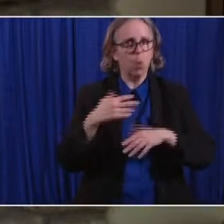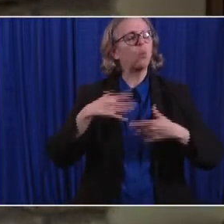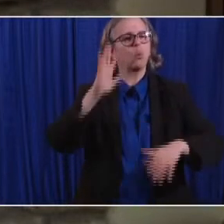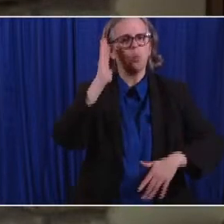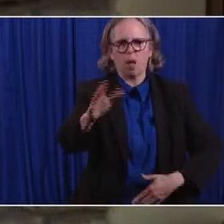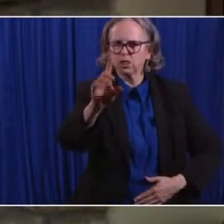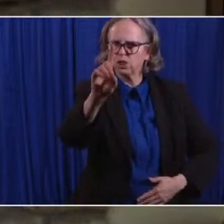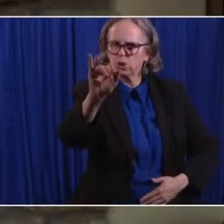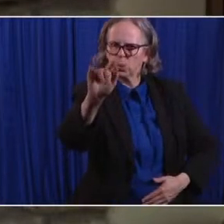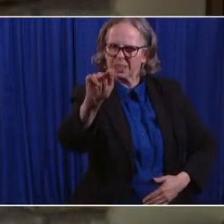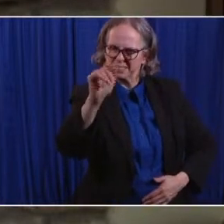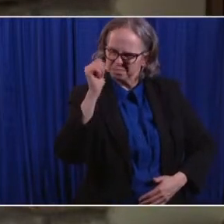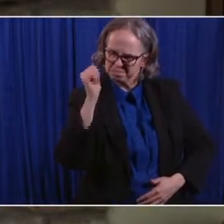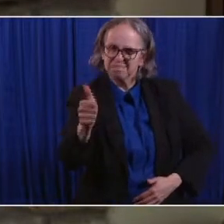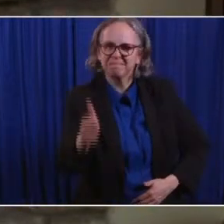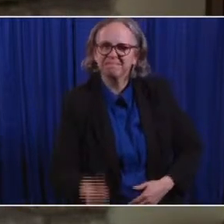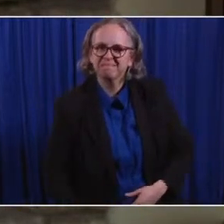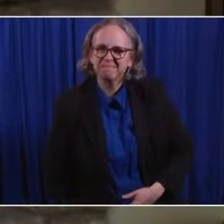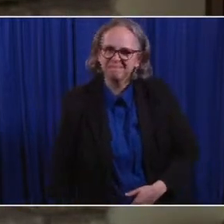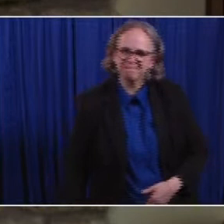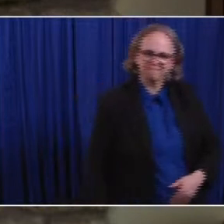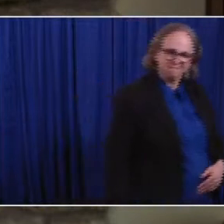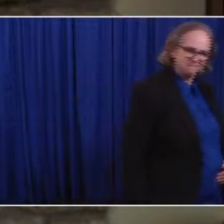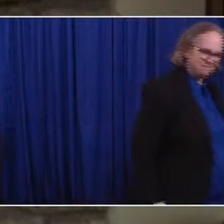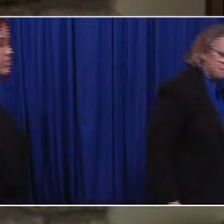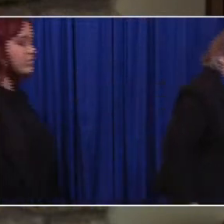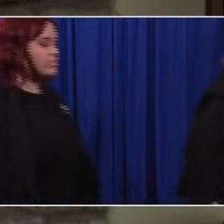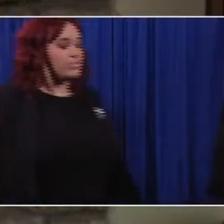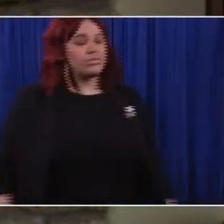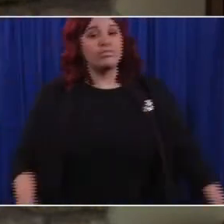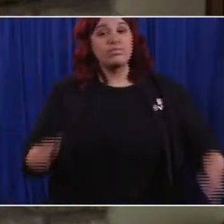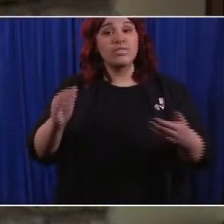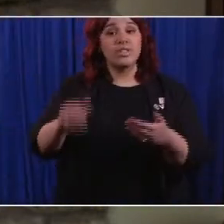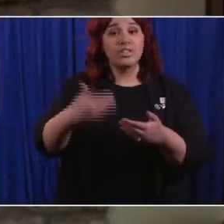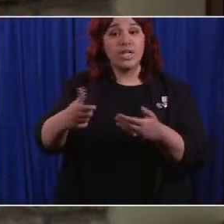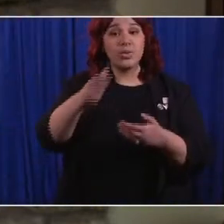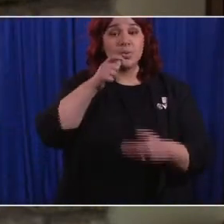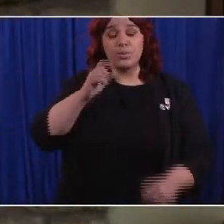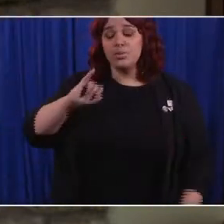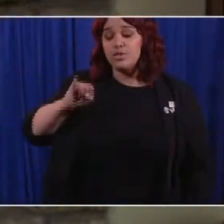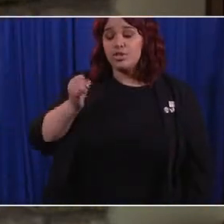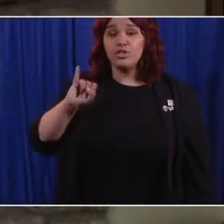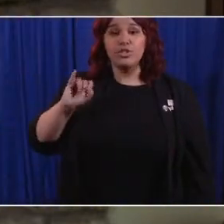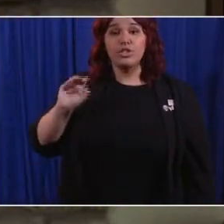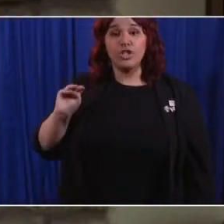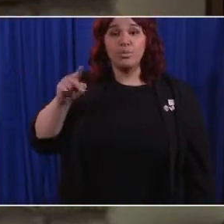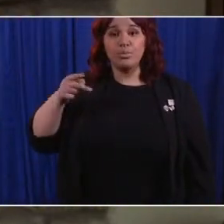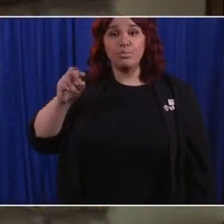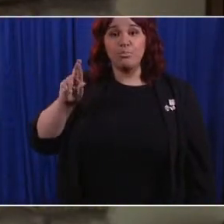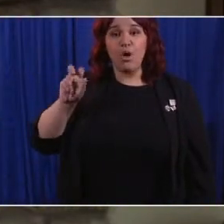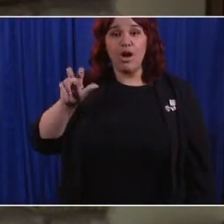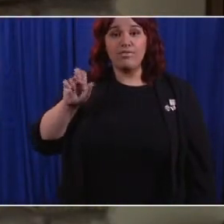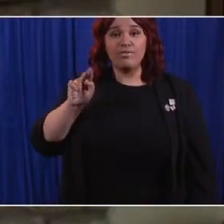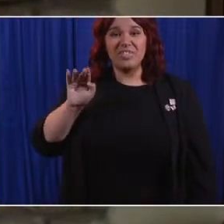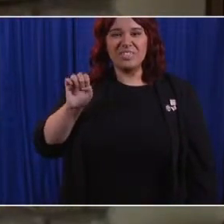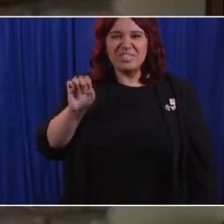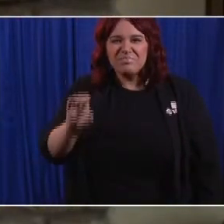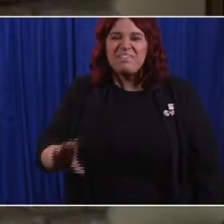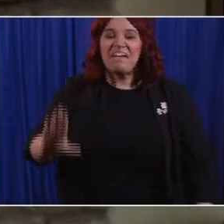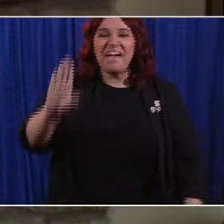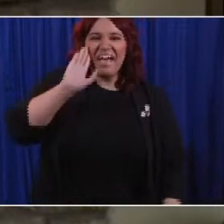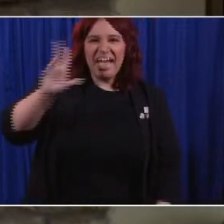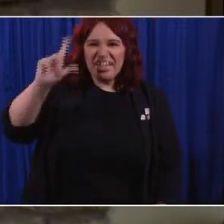Next question is from Jim Province at the Toledo Blade. Hi again, Governor. Earlier this week, you had a phone conversation